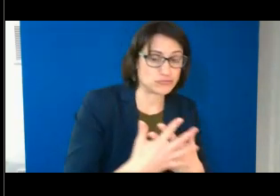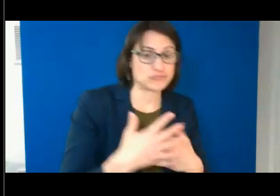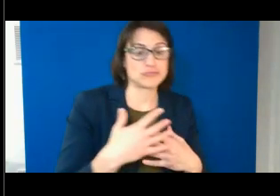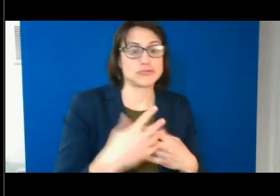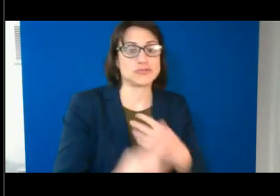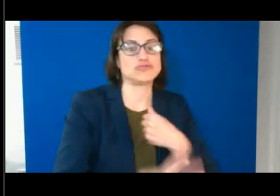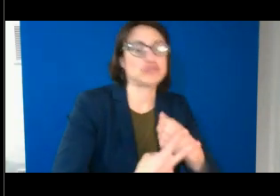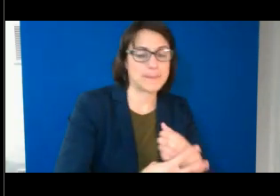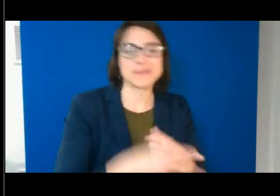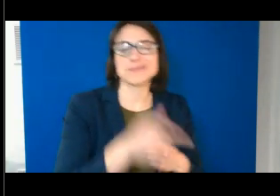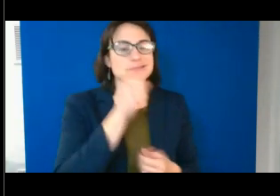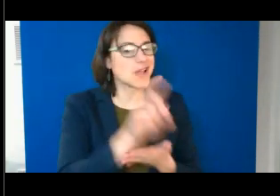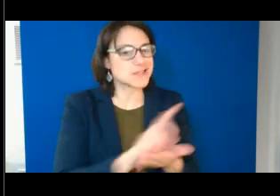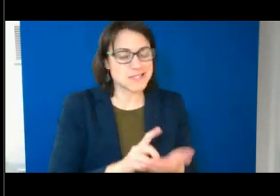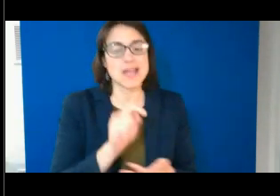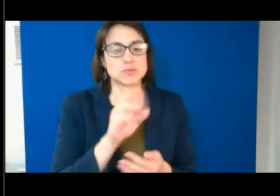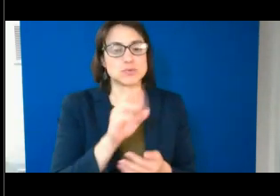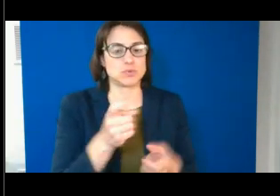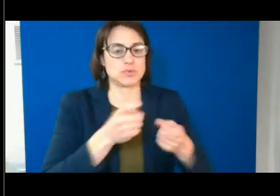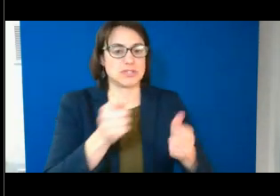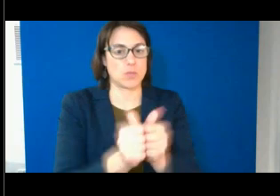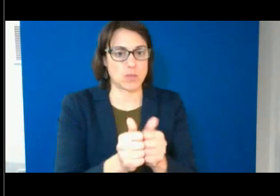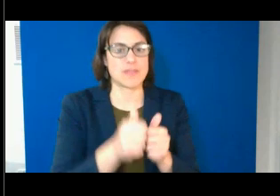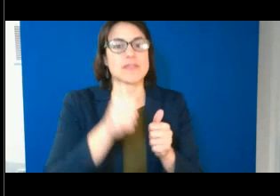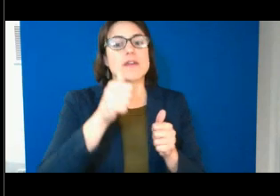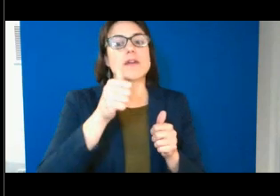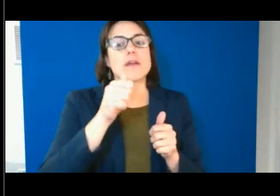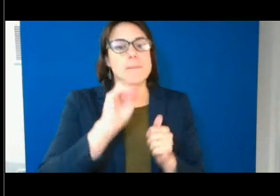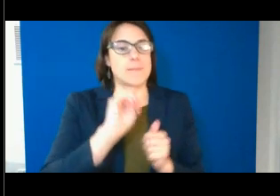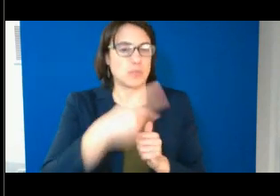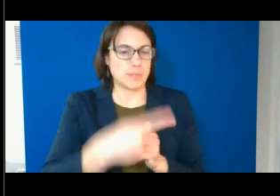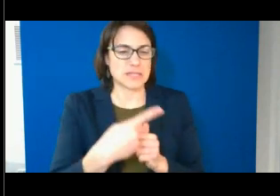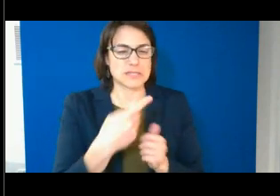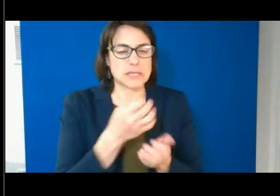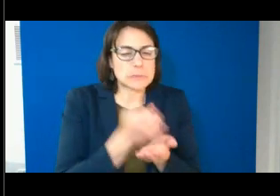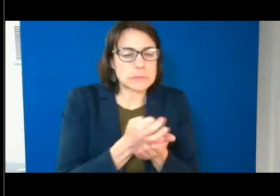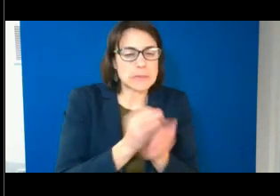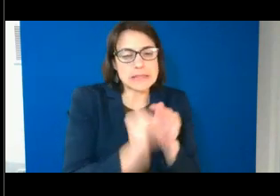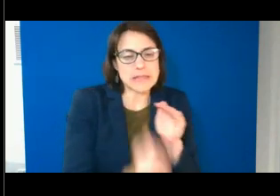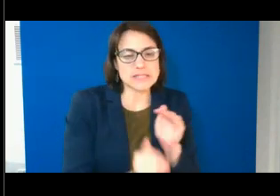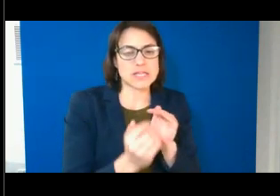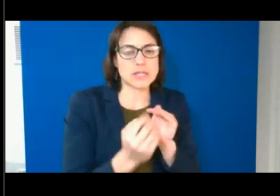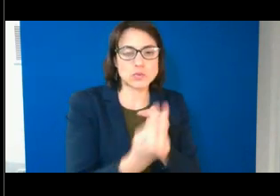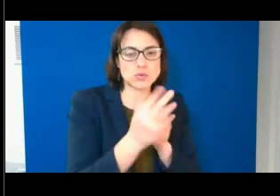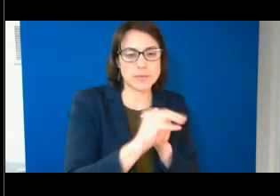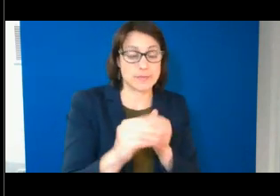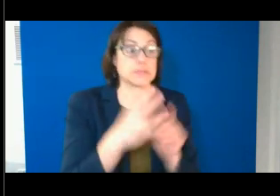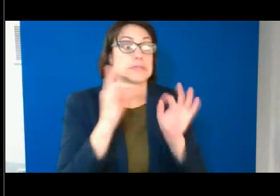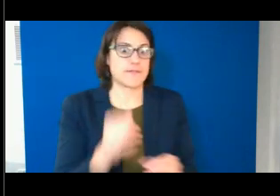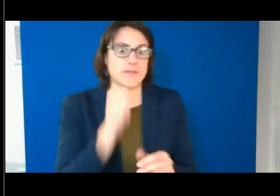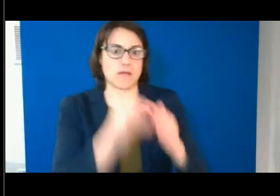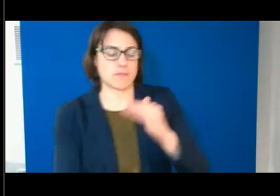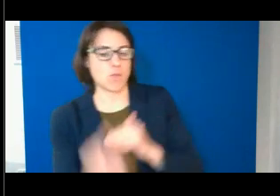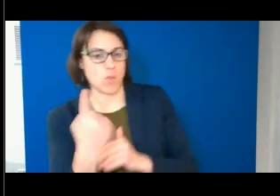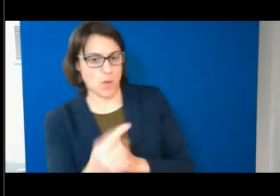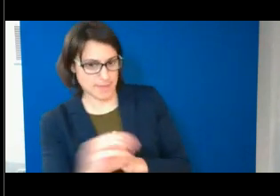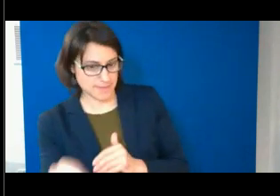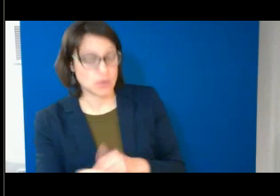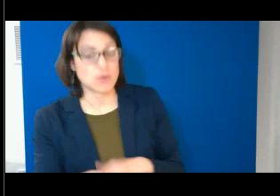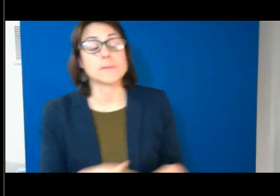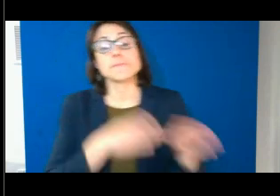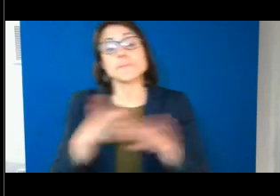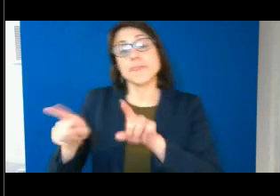usually below 2 millimeters in size, and especially not the ones below 1 millimeter in size. And ultrafiltration systems like reverse osmosis, granular activated carbon